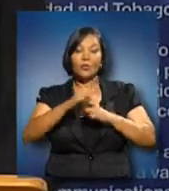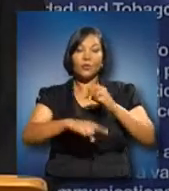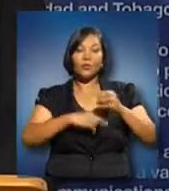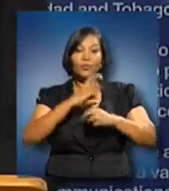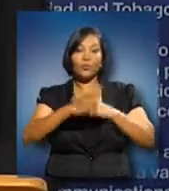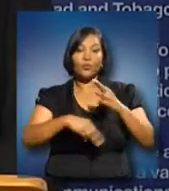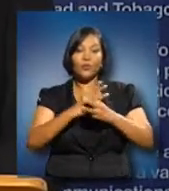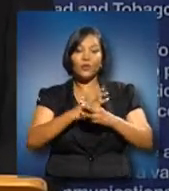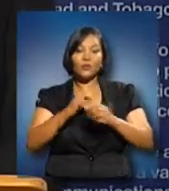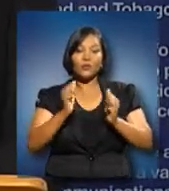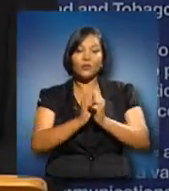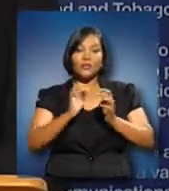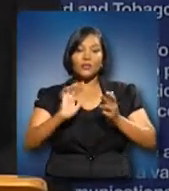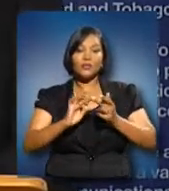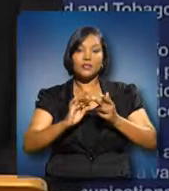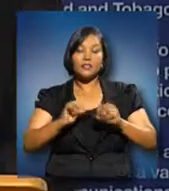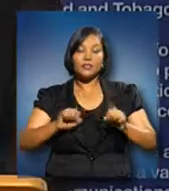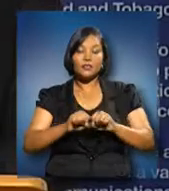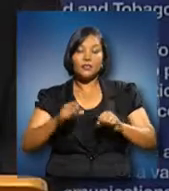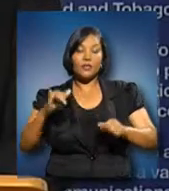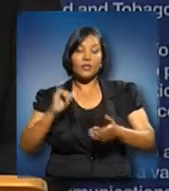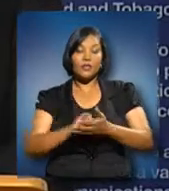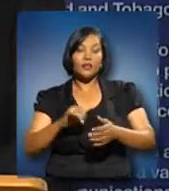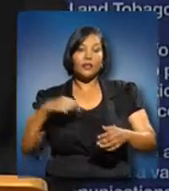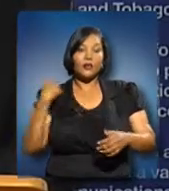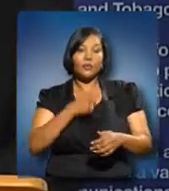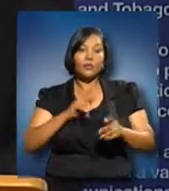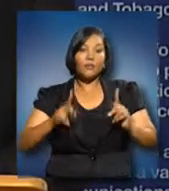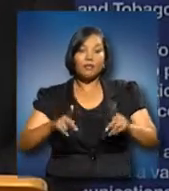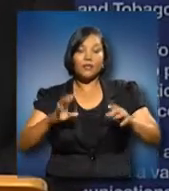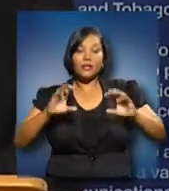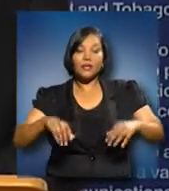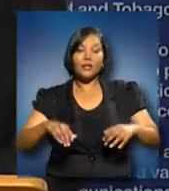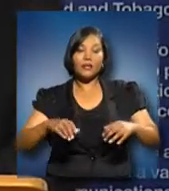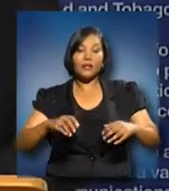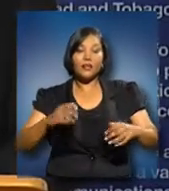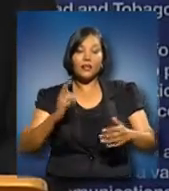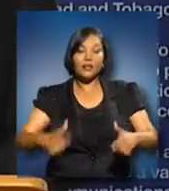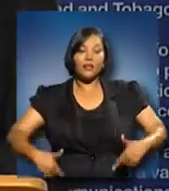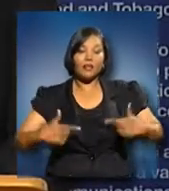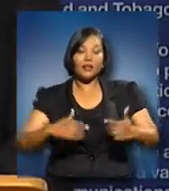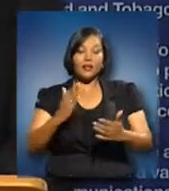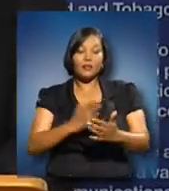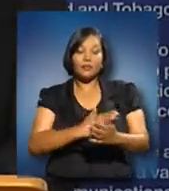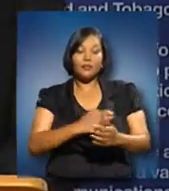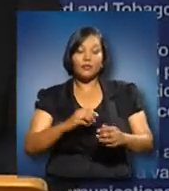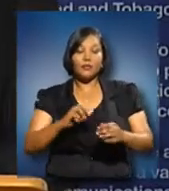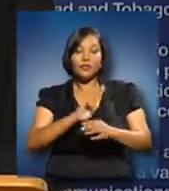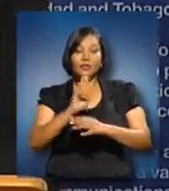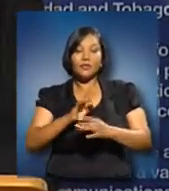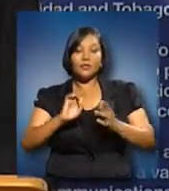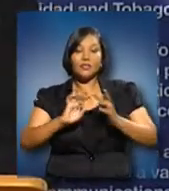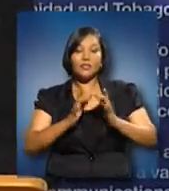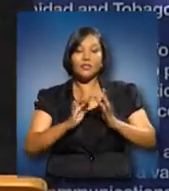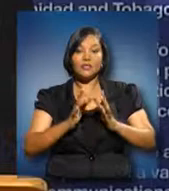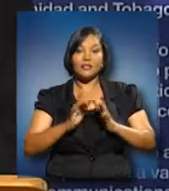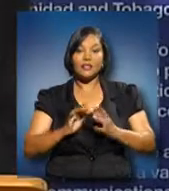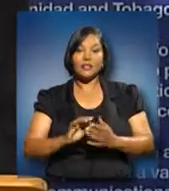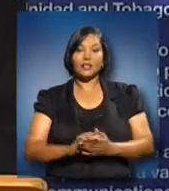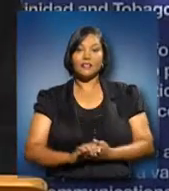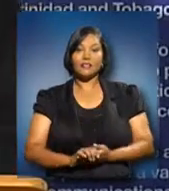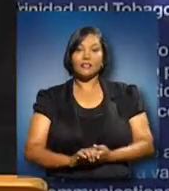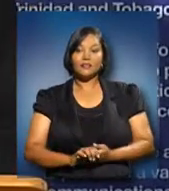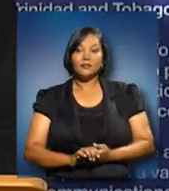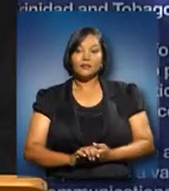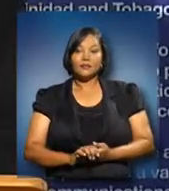to the rest of the world so that our citizens can benefit from the exceptional promises of the new digital